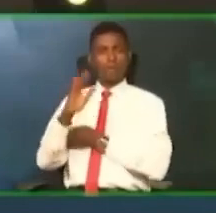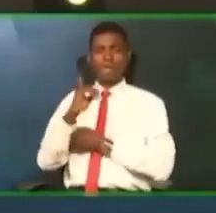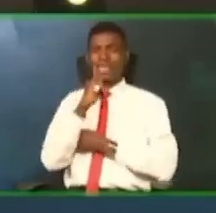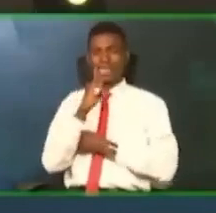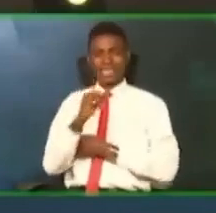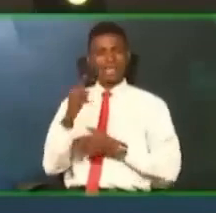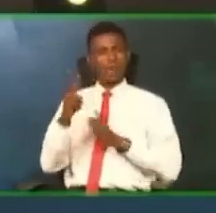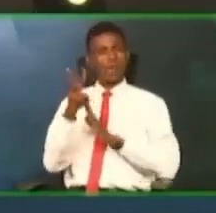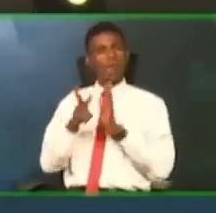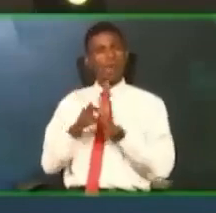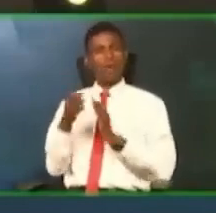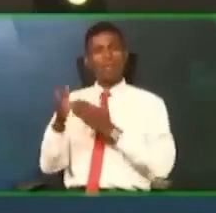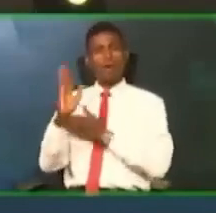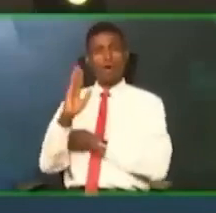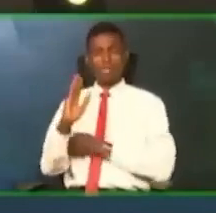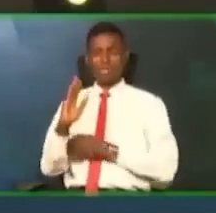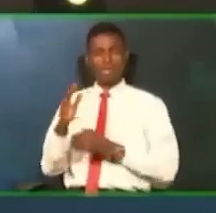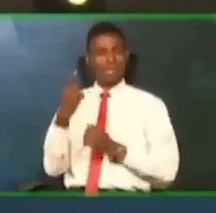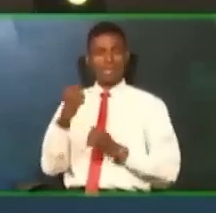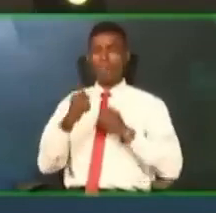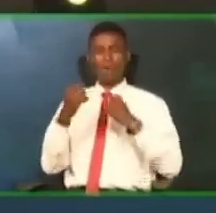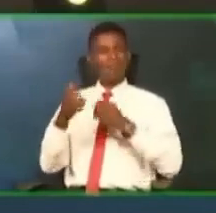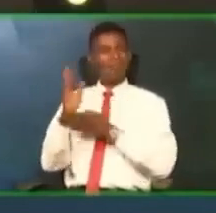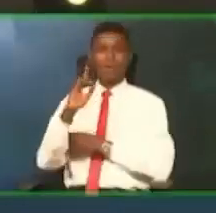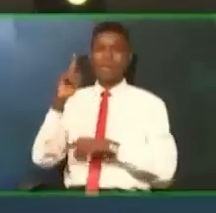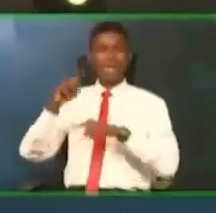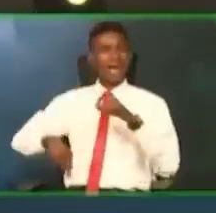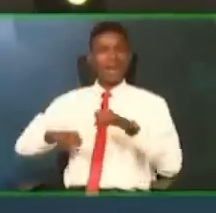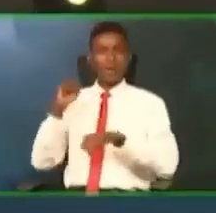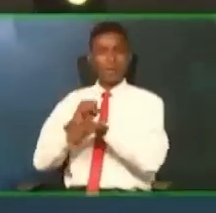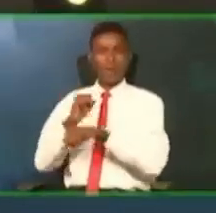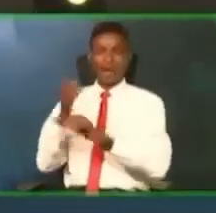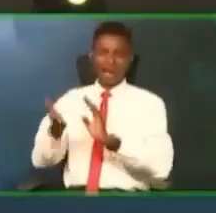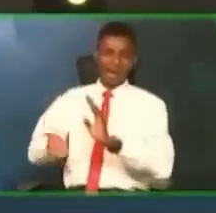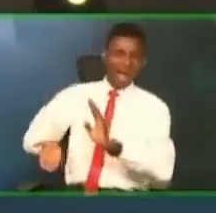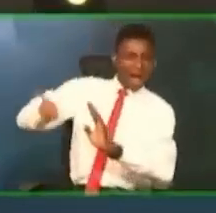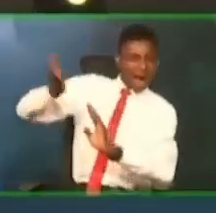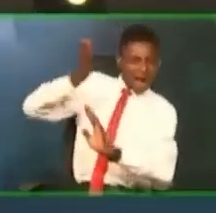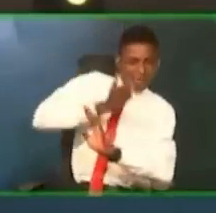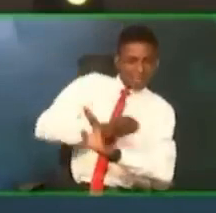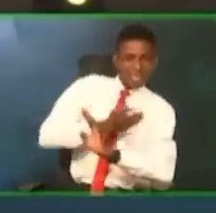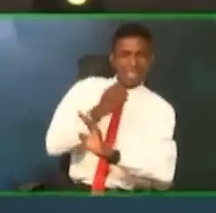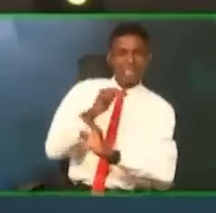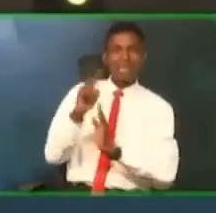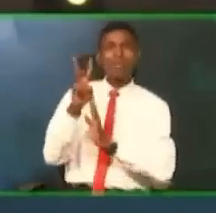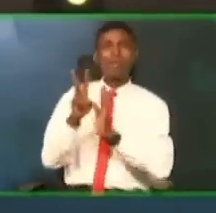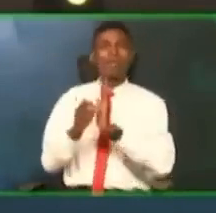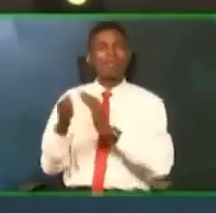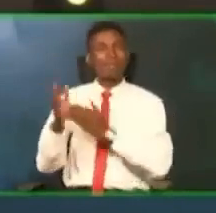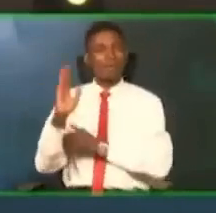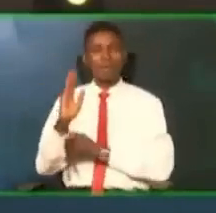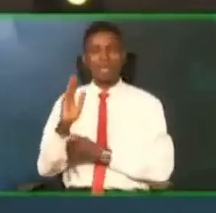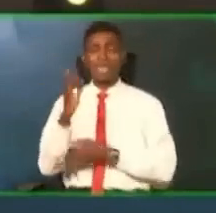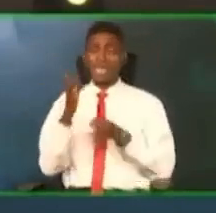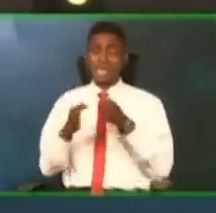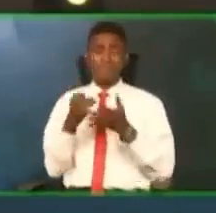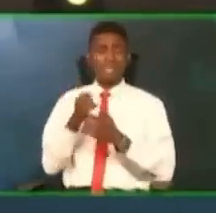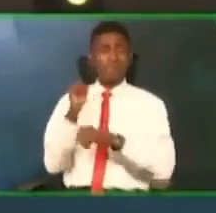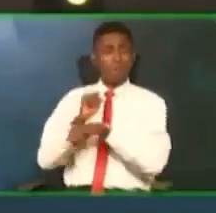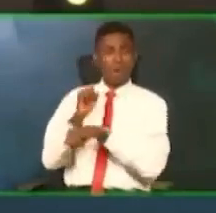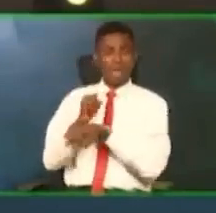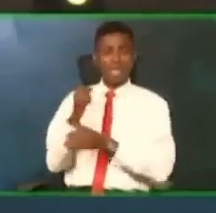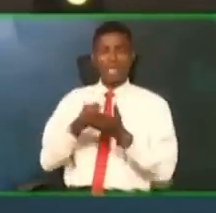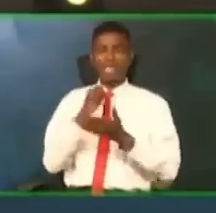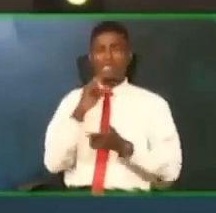function outside the will of God. And if ever it functions outside of the will of God, is to bring that person or that